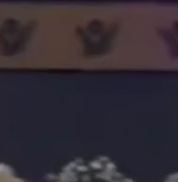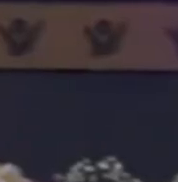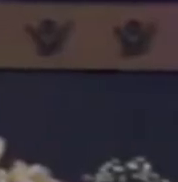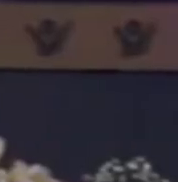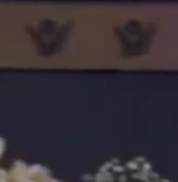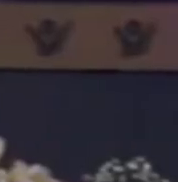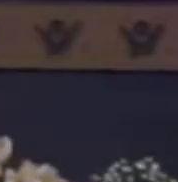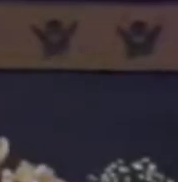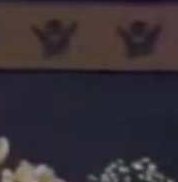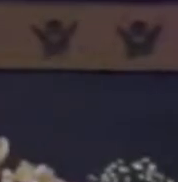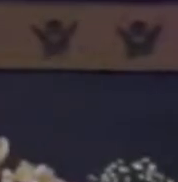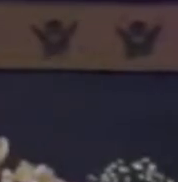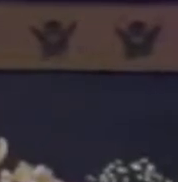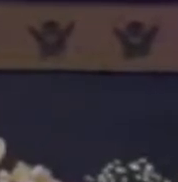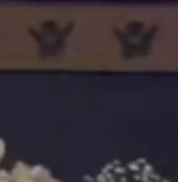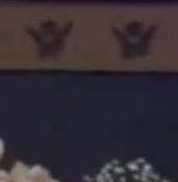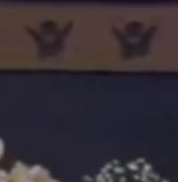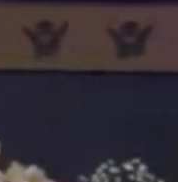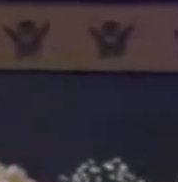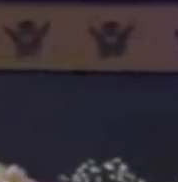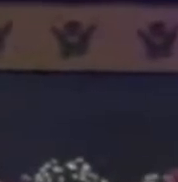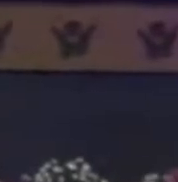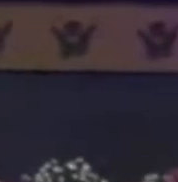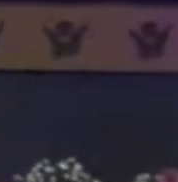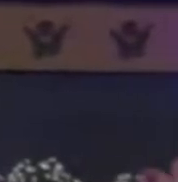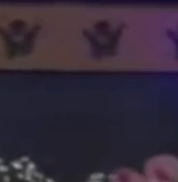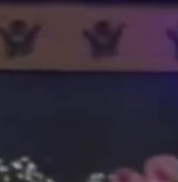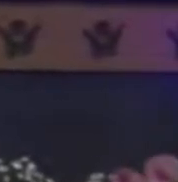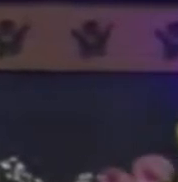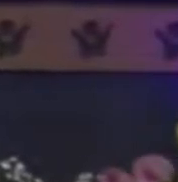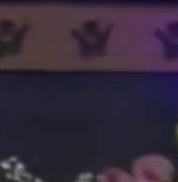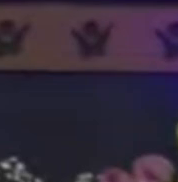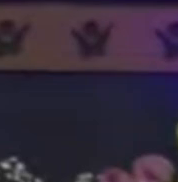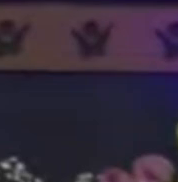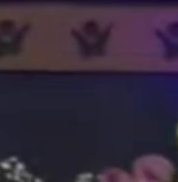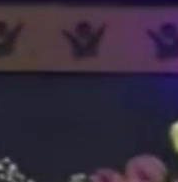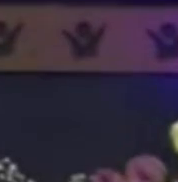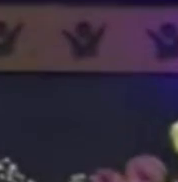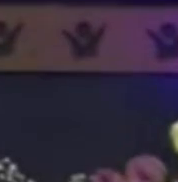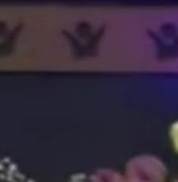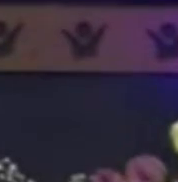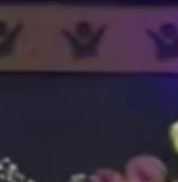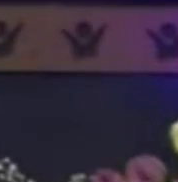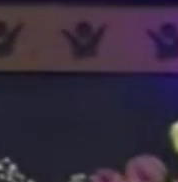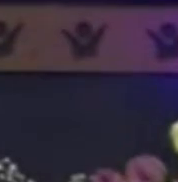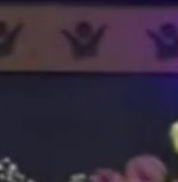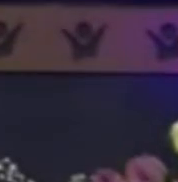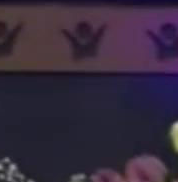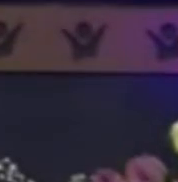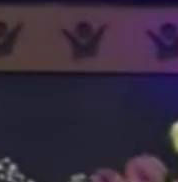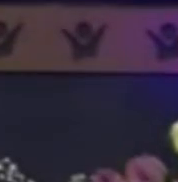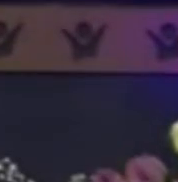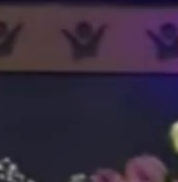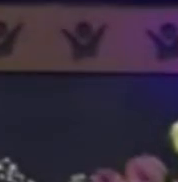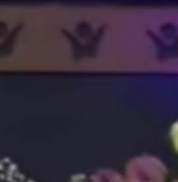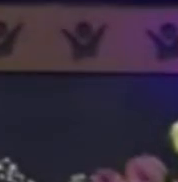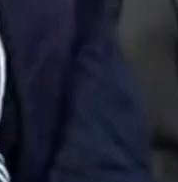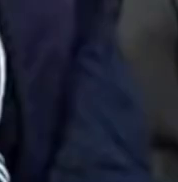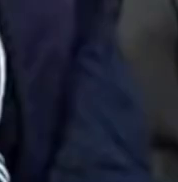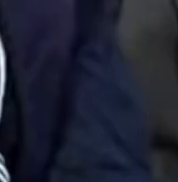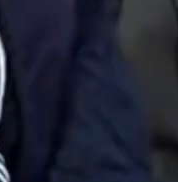health, and one of them being love and trust in God. God bless you.